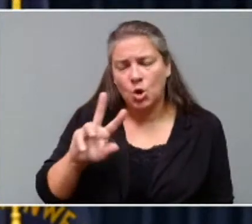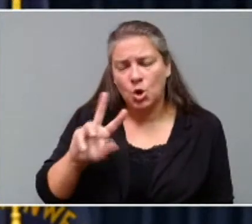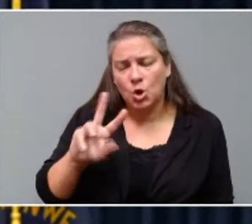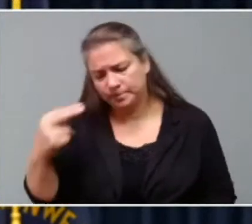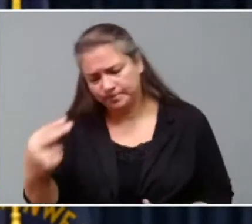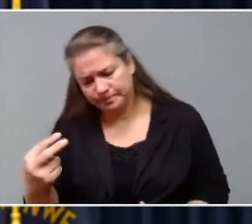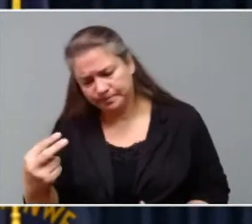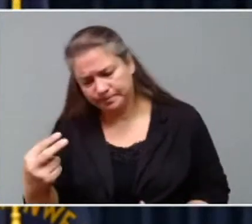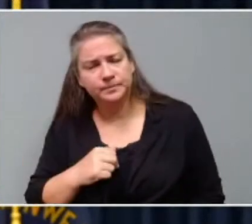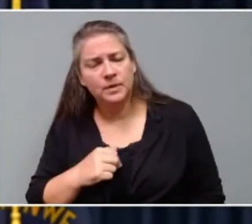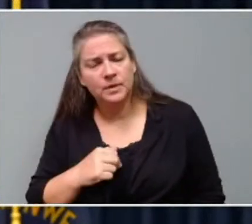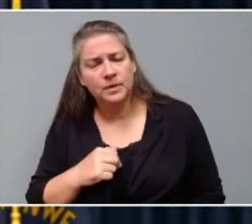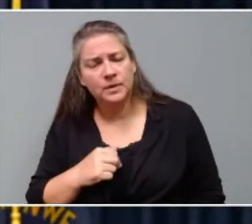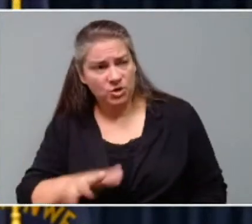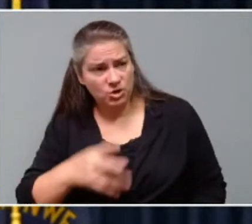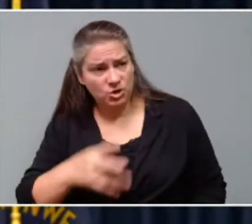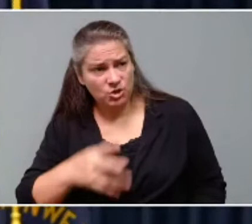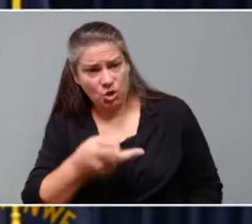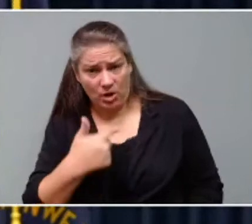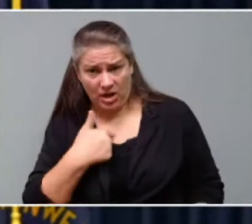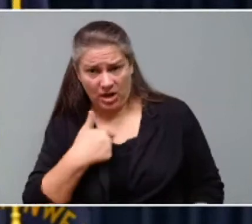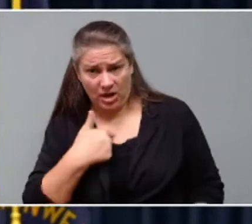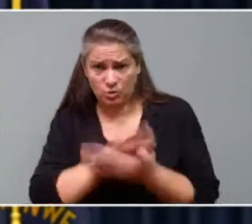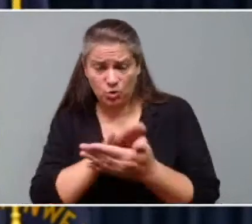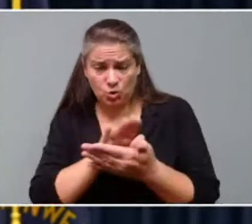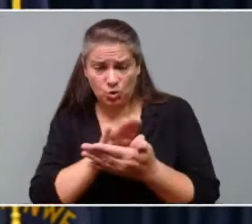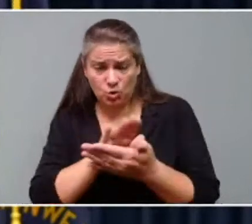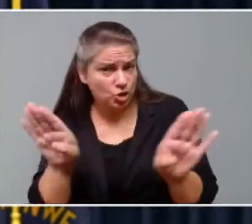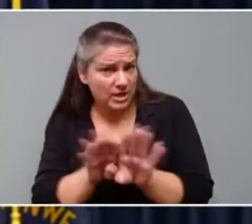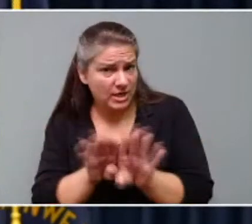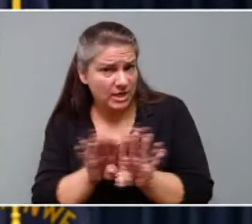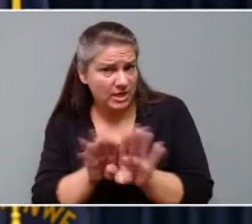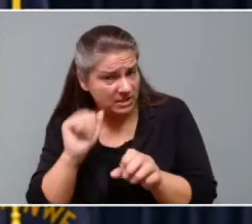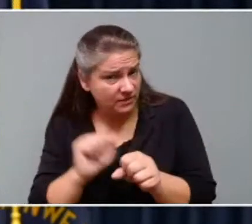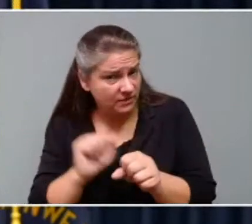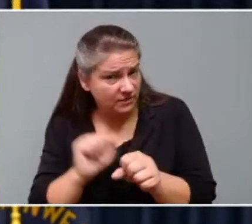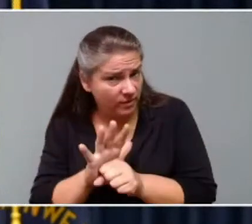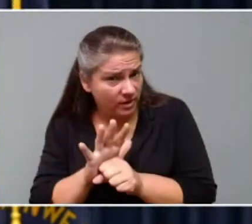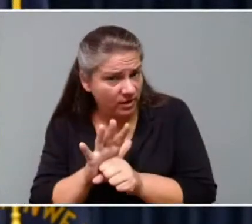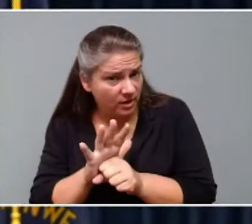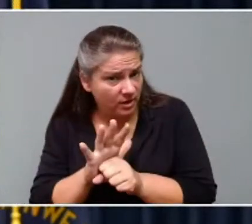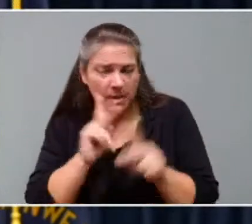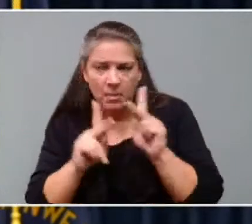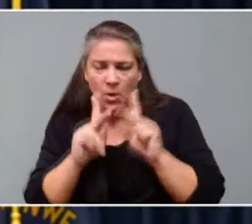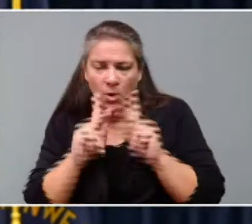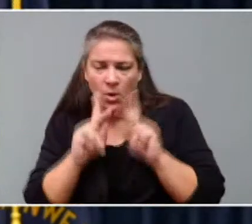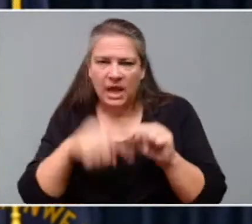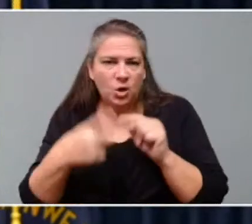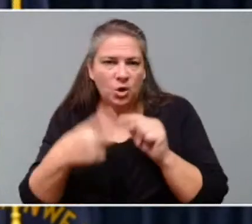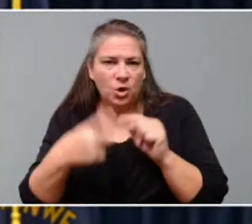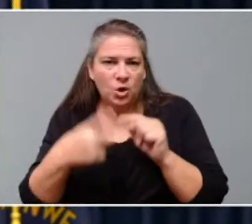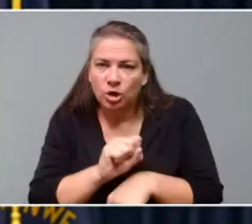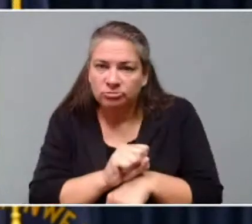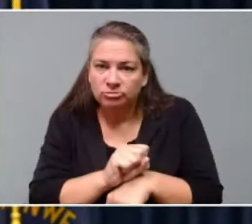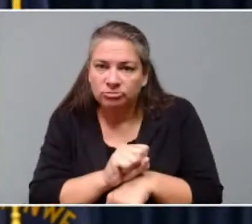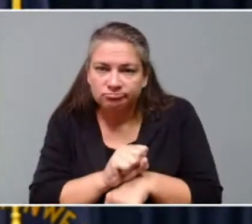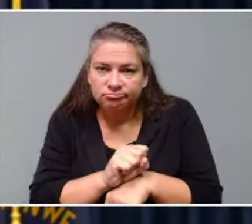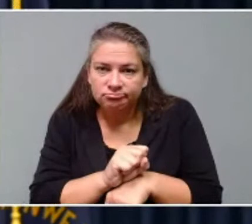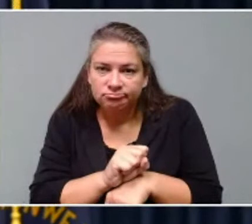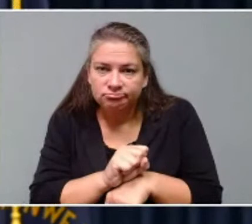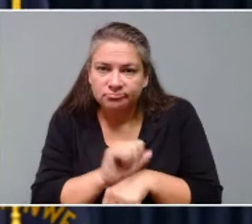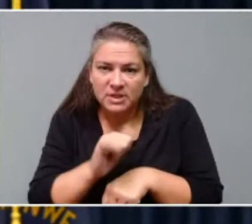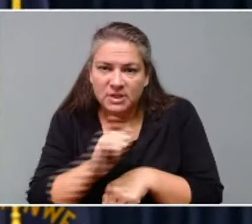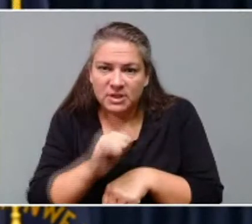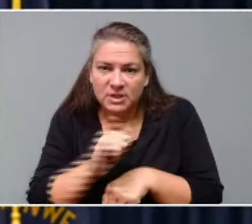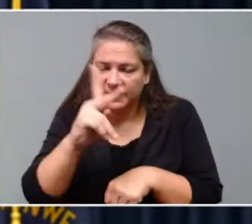seen when we have schools shut down because of COVID, we have people who can't go into work. That's why the Kentucky Chamber of